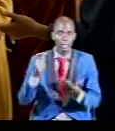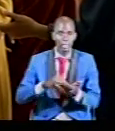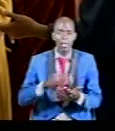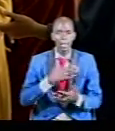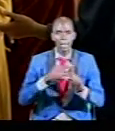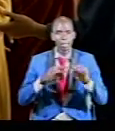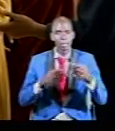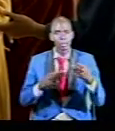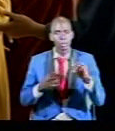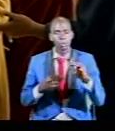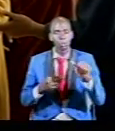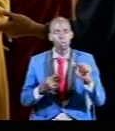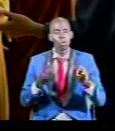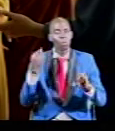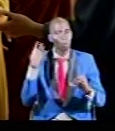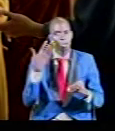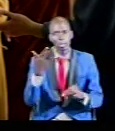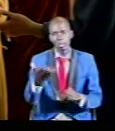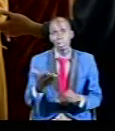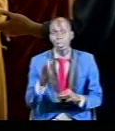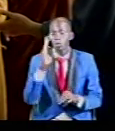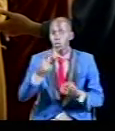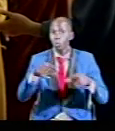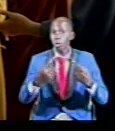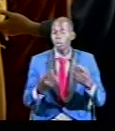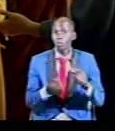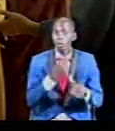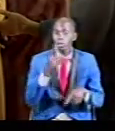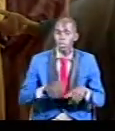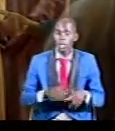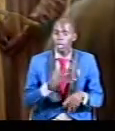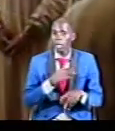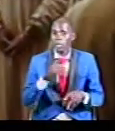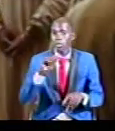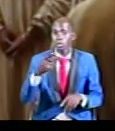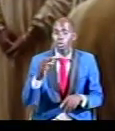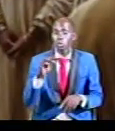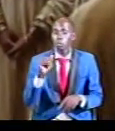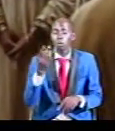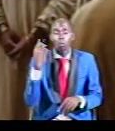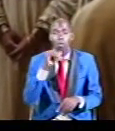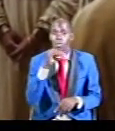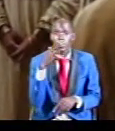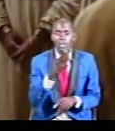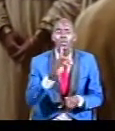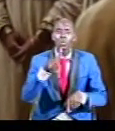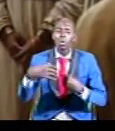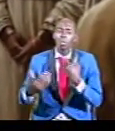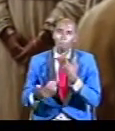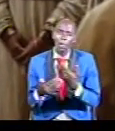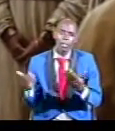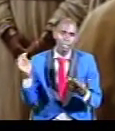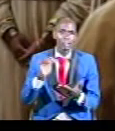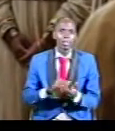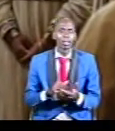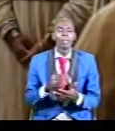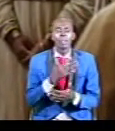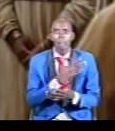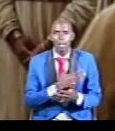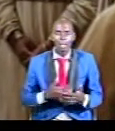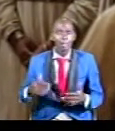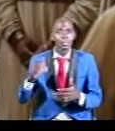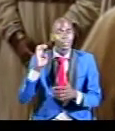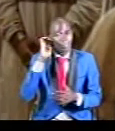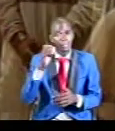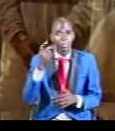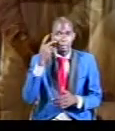home the first time in your follow-up program or system, go back there again. And then do you see how Jesus Christ